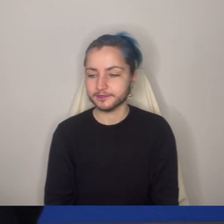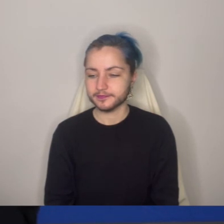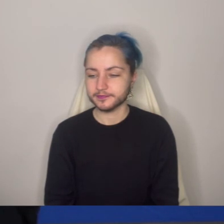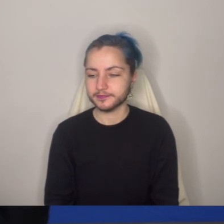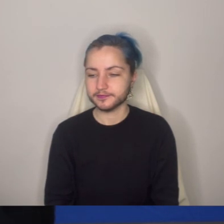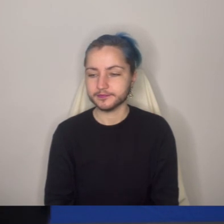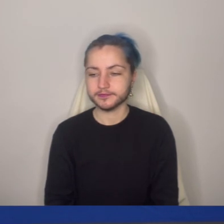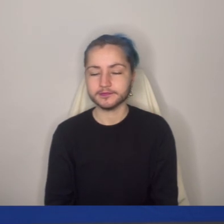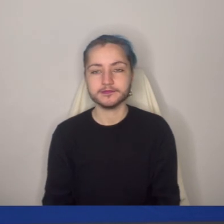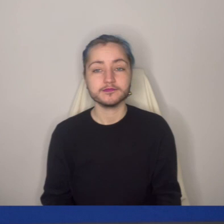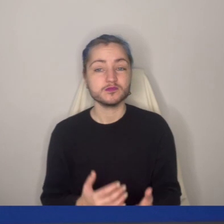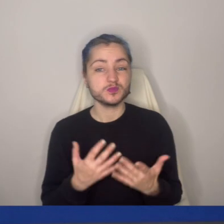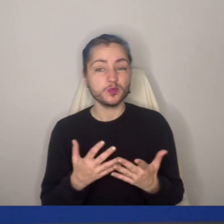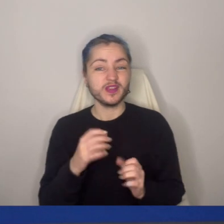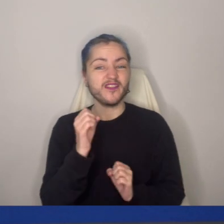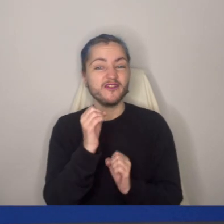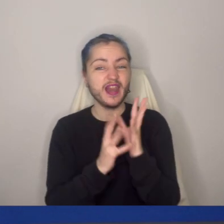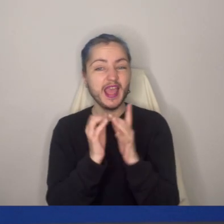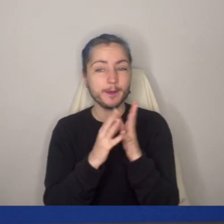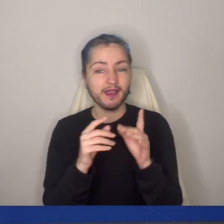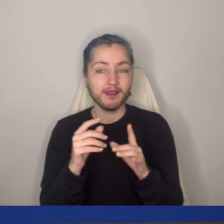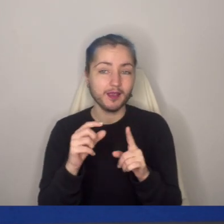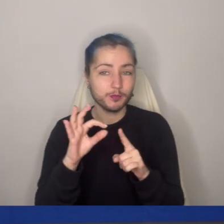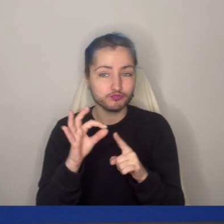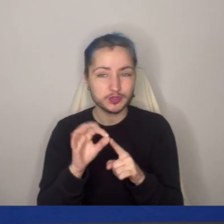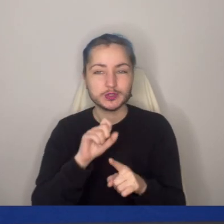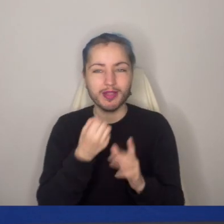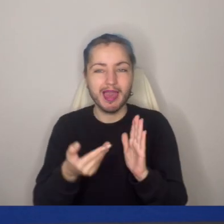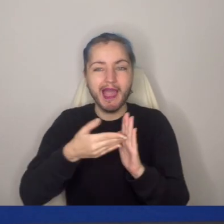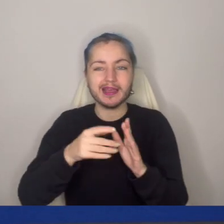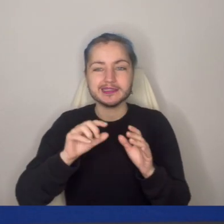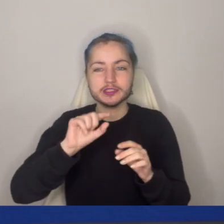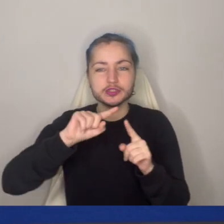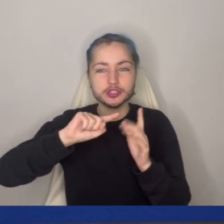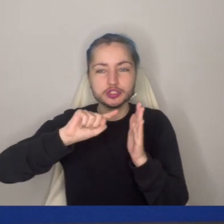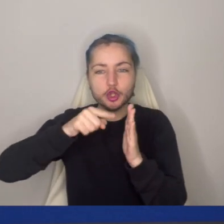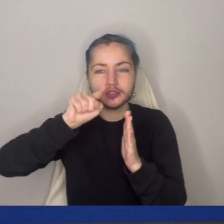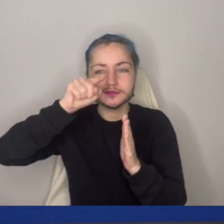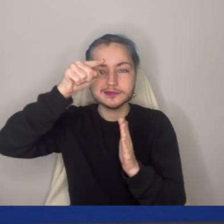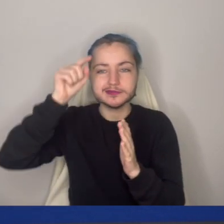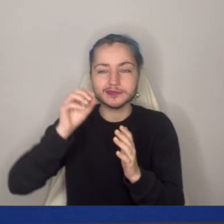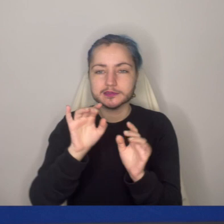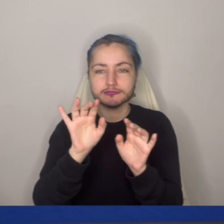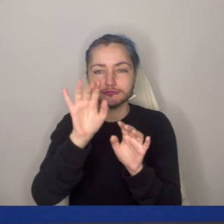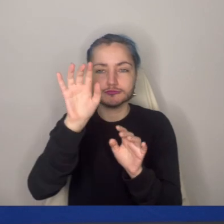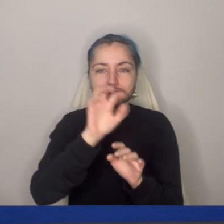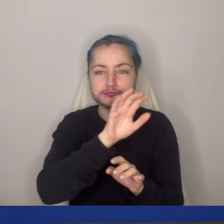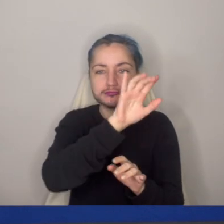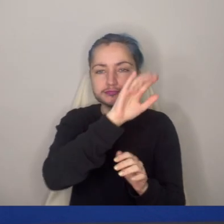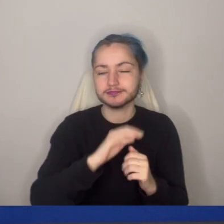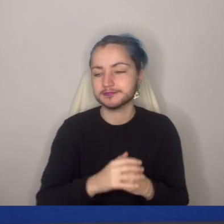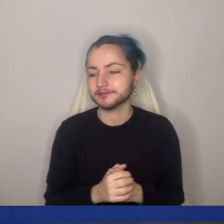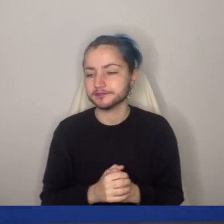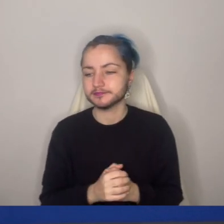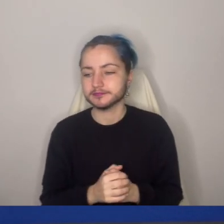And because it's flaming, I'm going to add some little dots coming out of this protea with my Posca pen. And you can